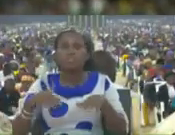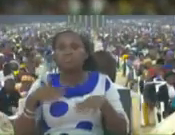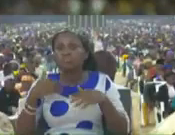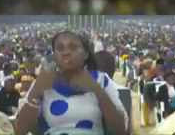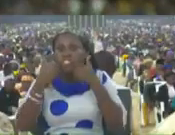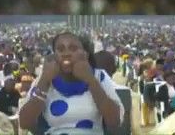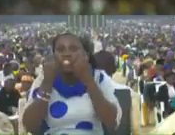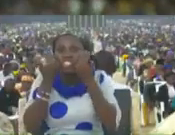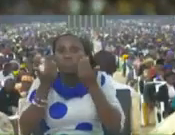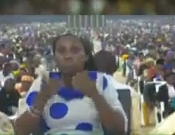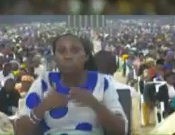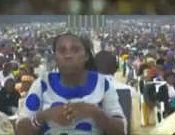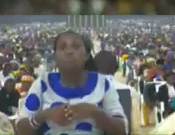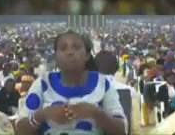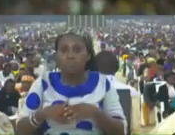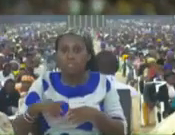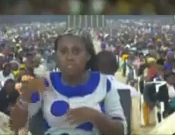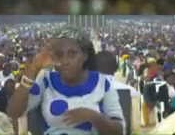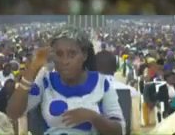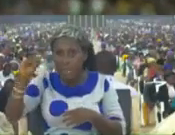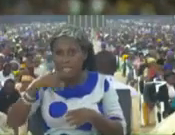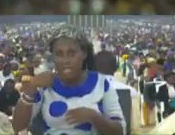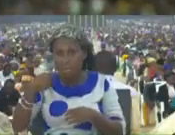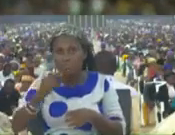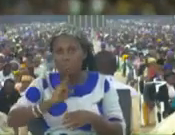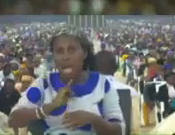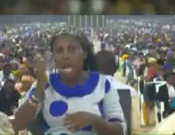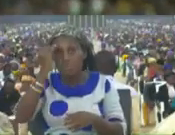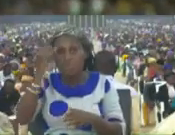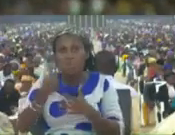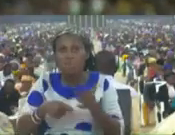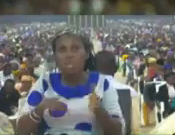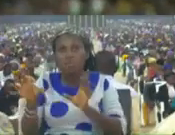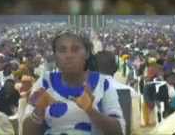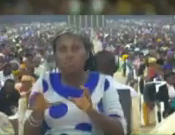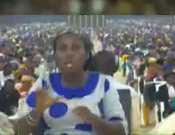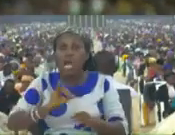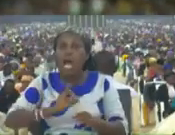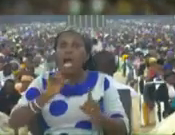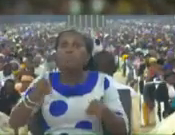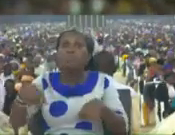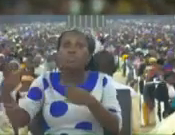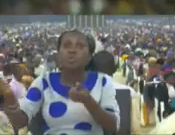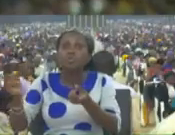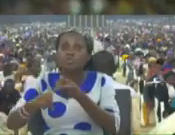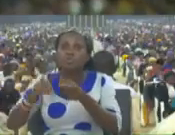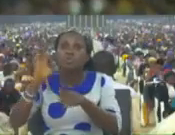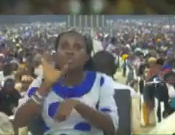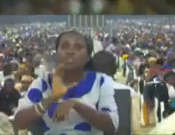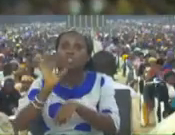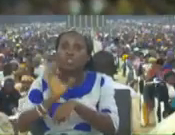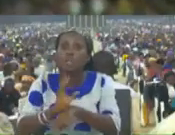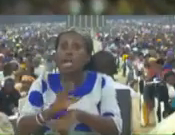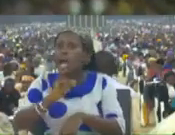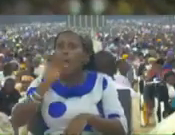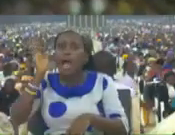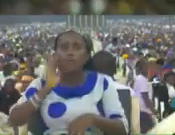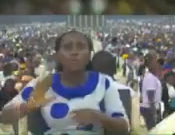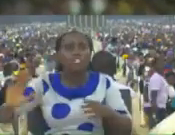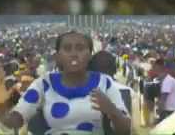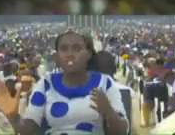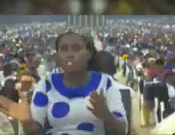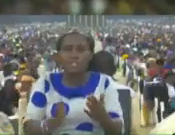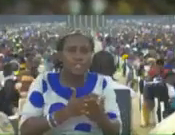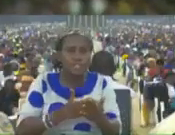He said, I know what I will do. I will go to church. I will sing. I will dance. Everybody